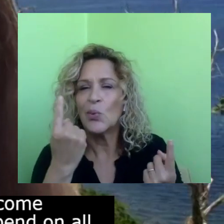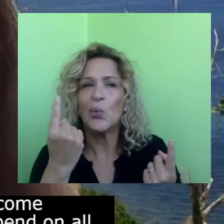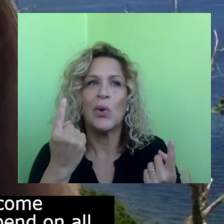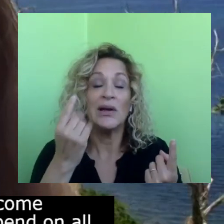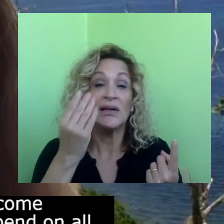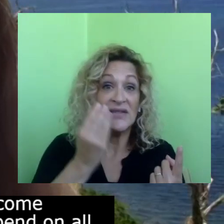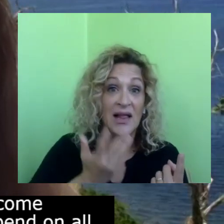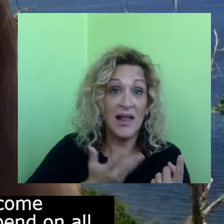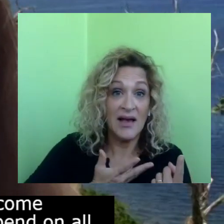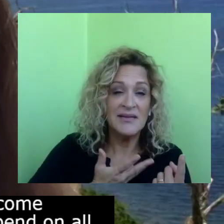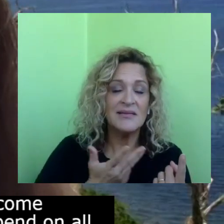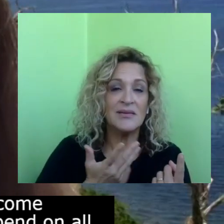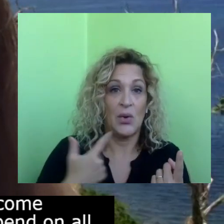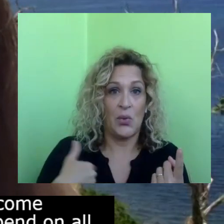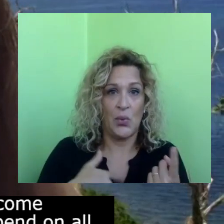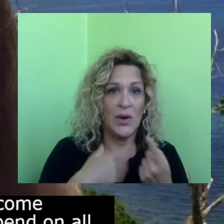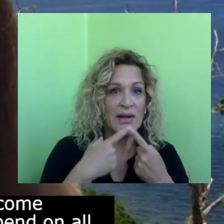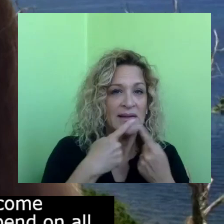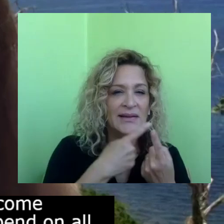tell others.